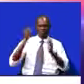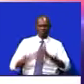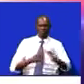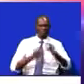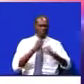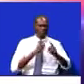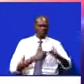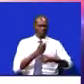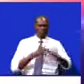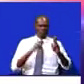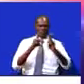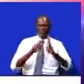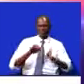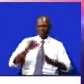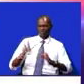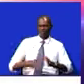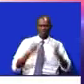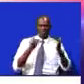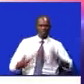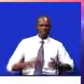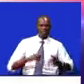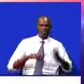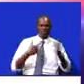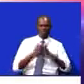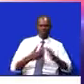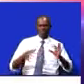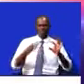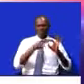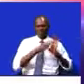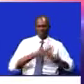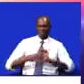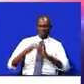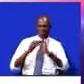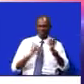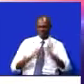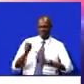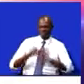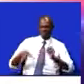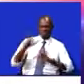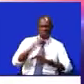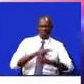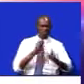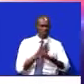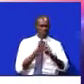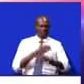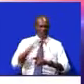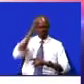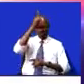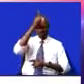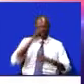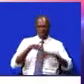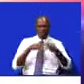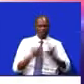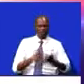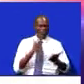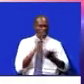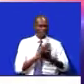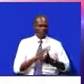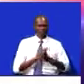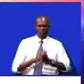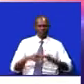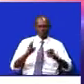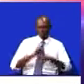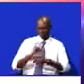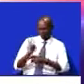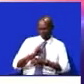mawuok e kaunti ma Kisumu osechuogo chenro moro mano mar wuotho e kor gwenge mopogore opogore, kama bende oyango